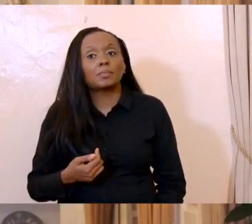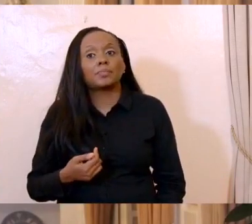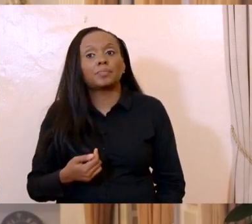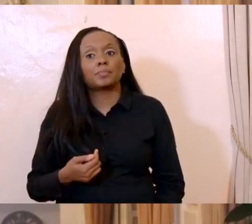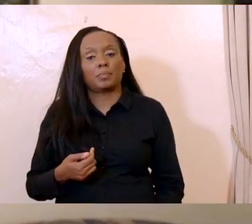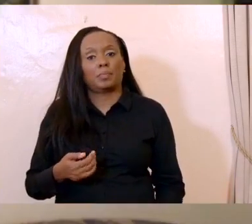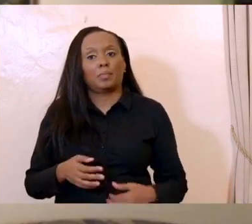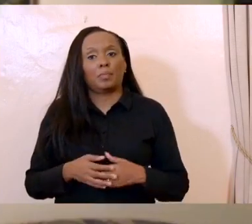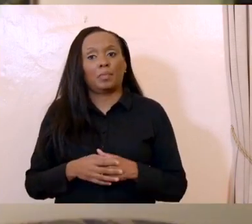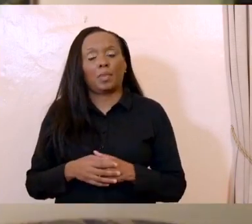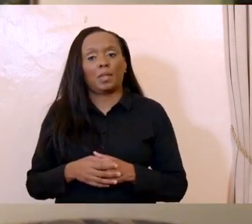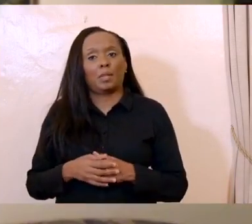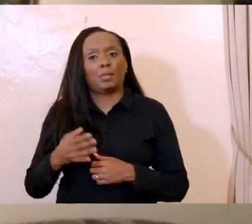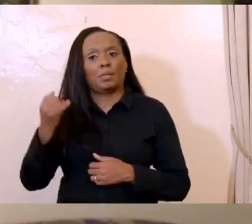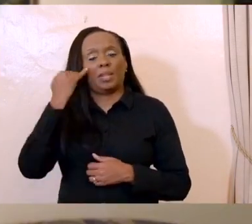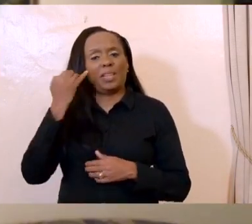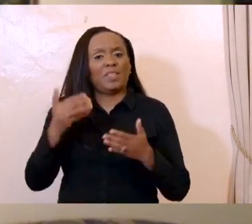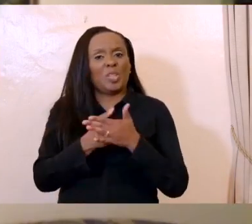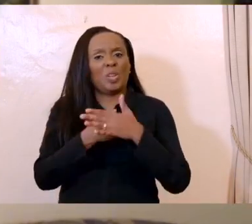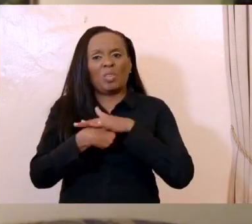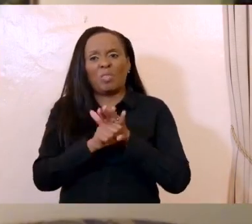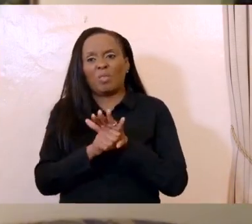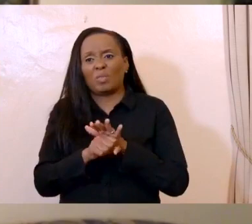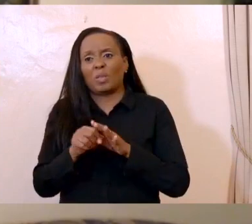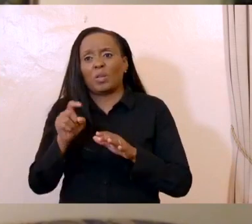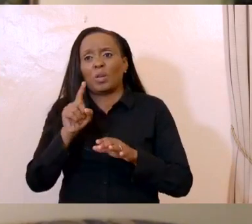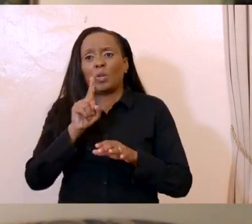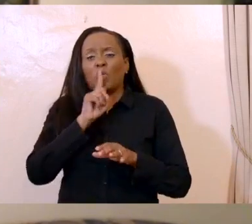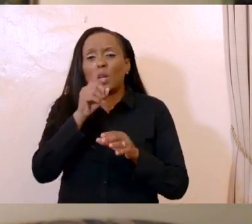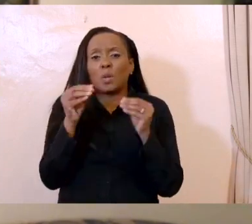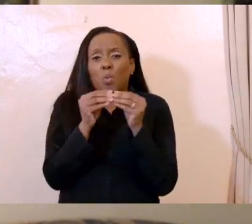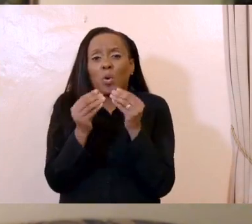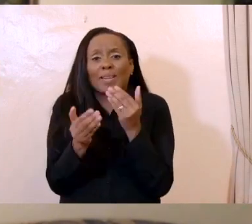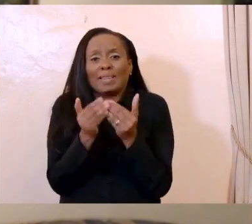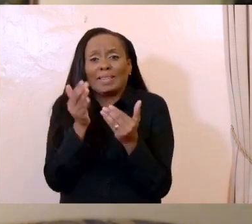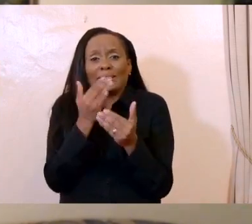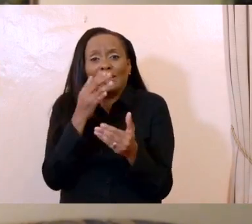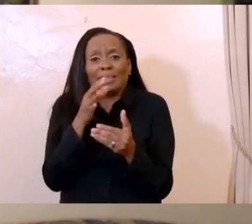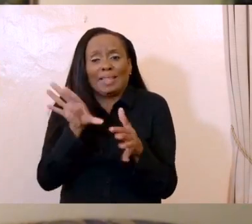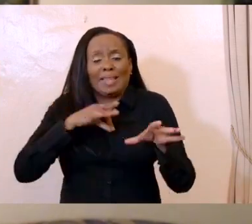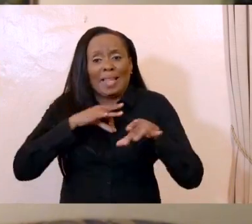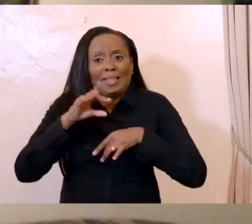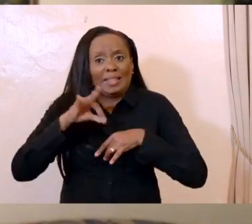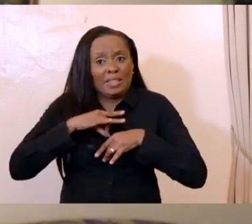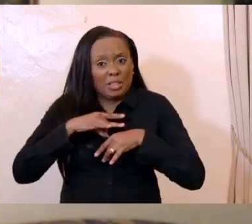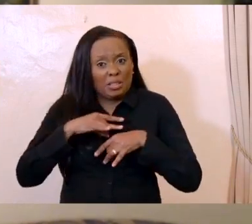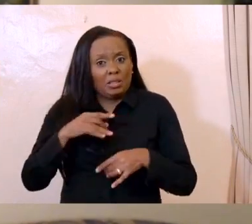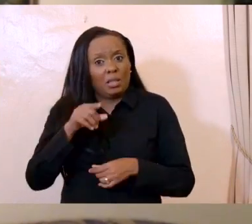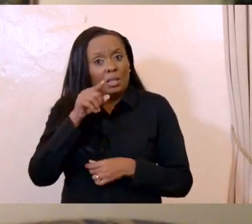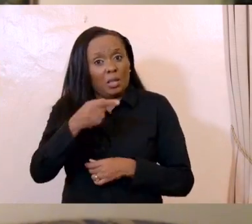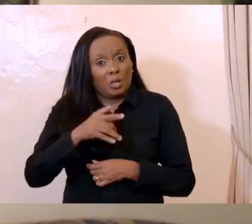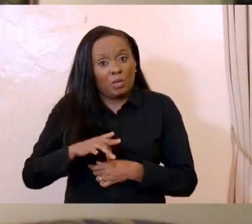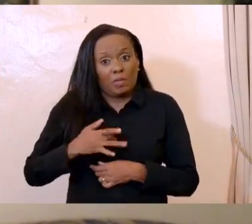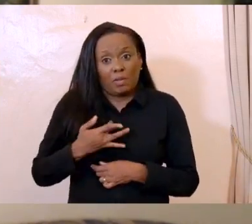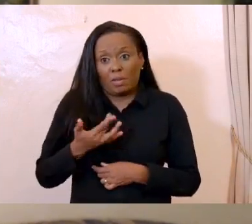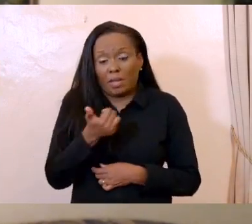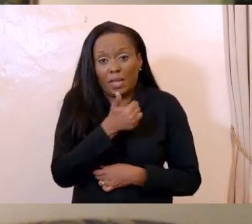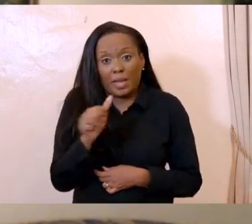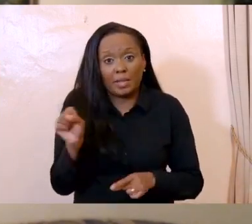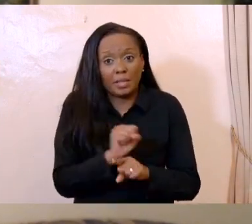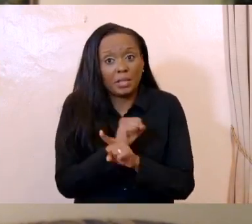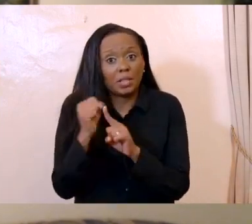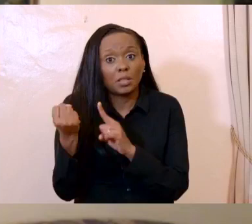these variants, wouldn't it be very important that we corrected any situation that stopped us